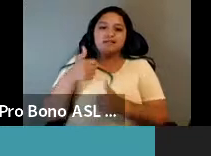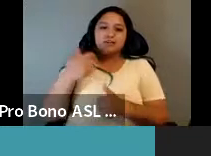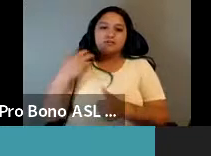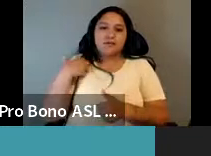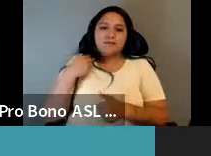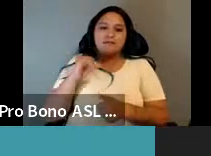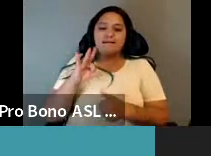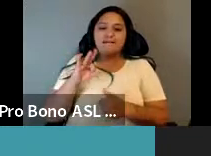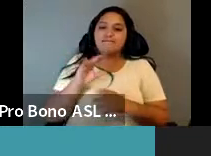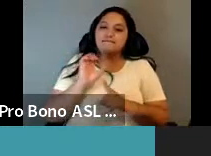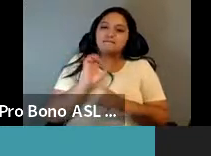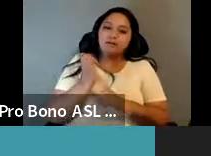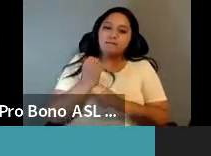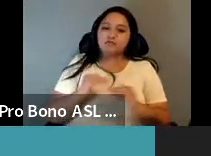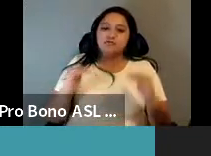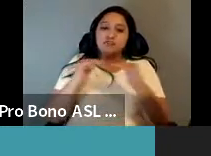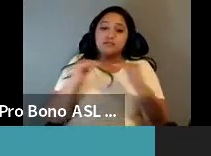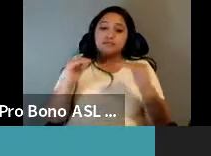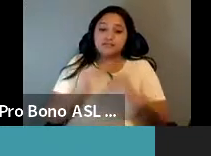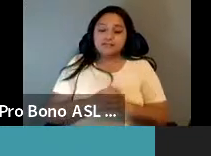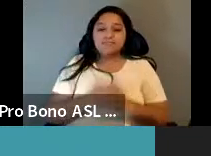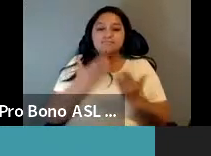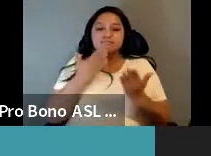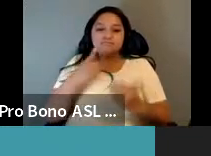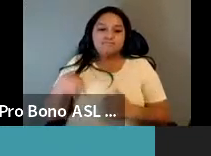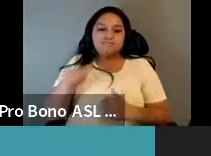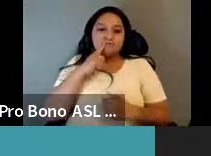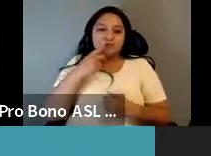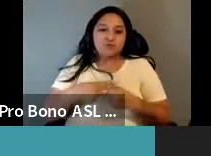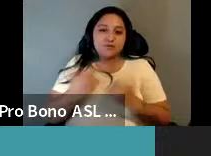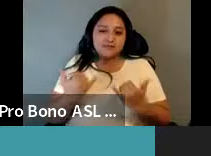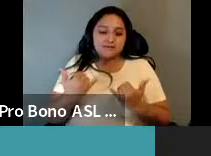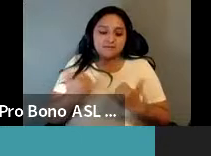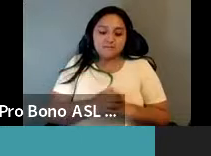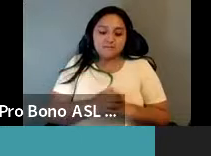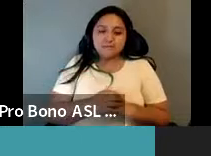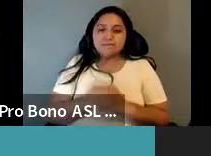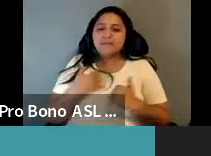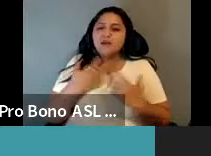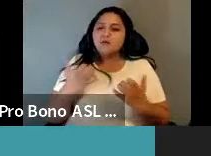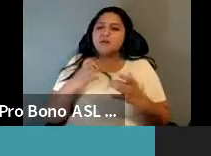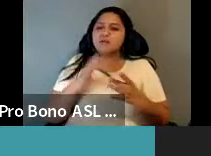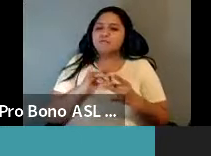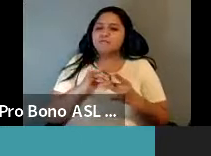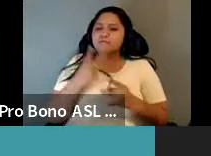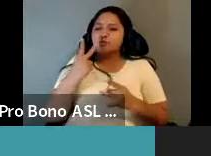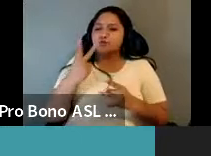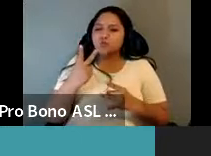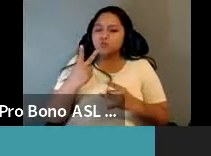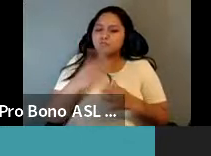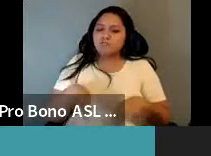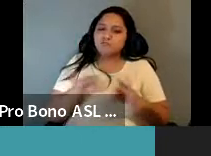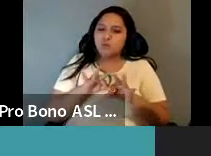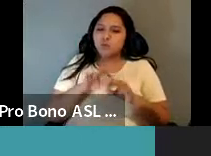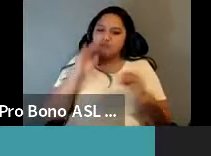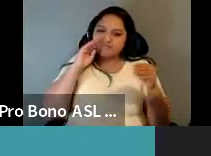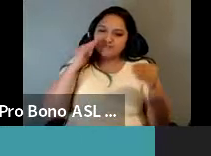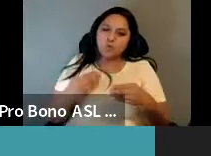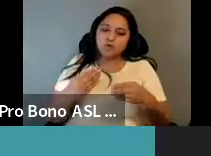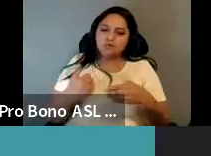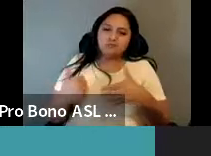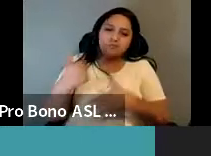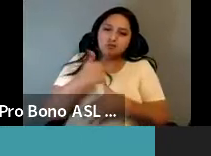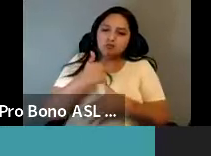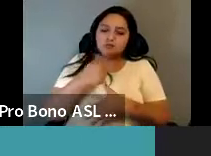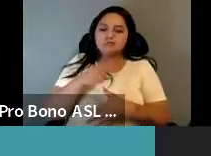Mitchell. Thanks for joining us tonight. So I'd like to hit on two priorities related to environmental